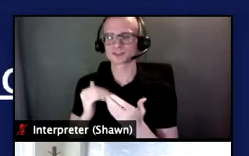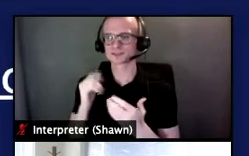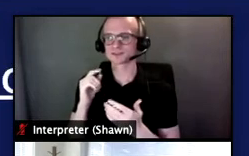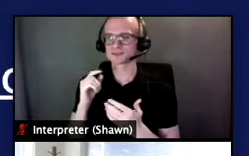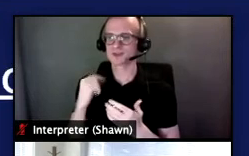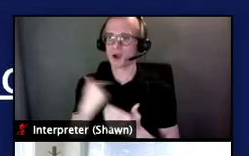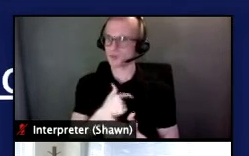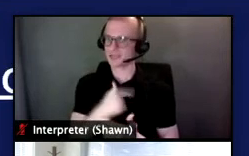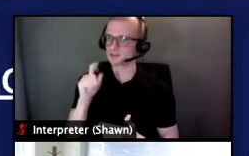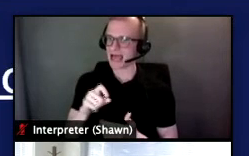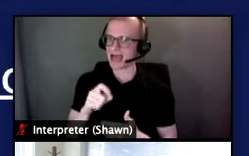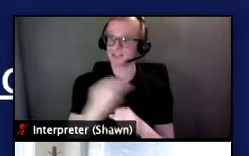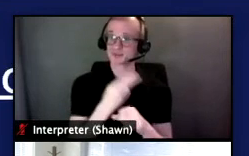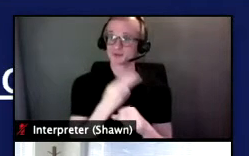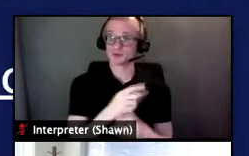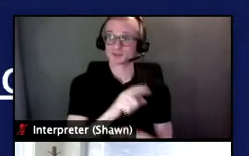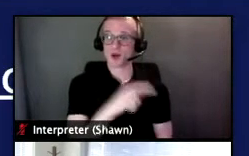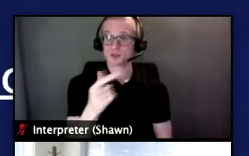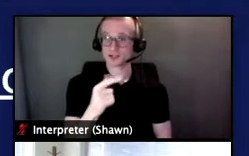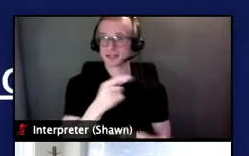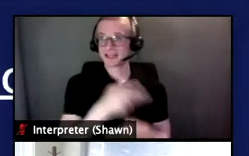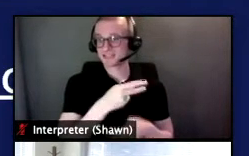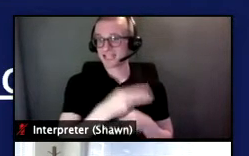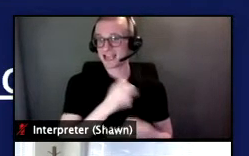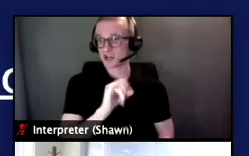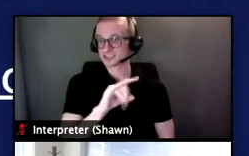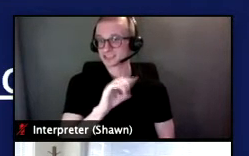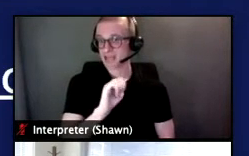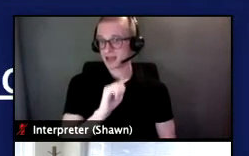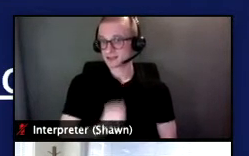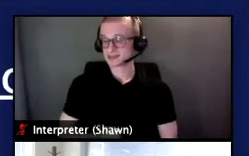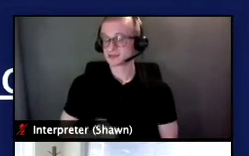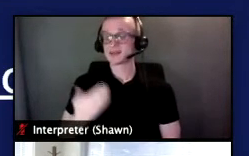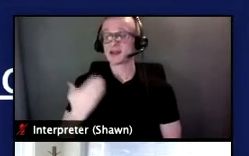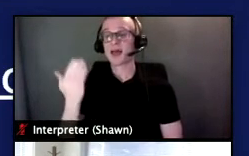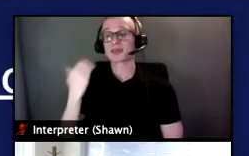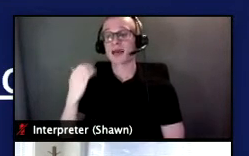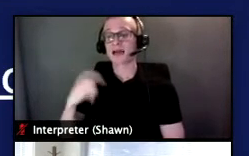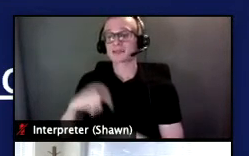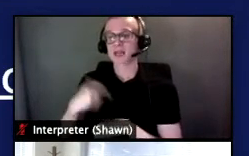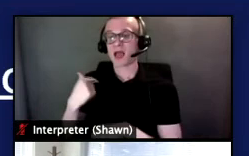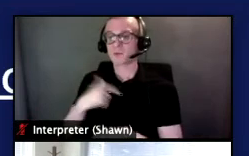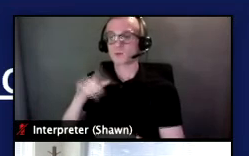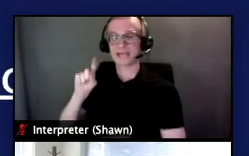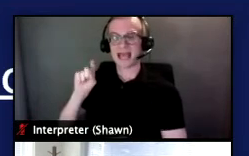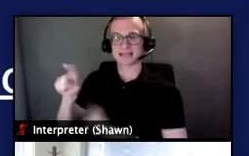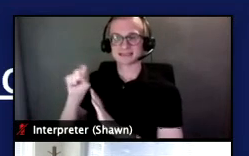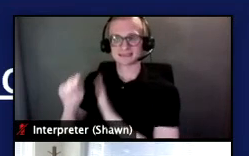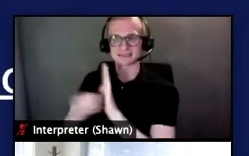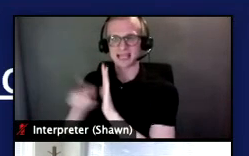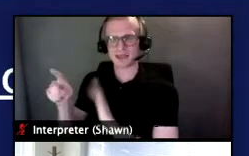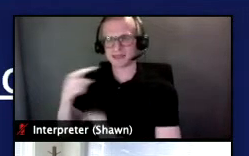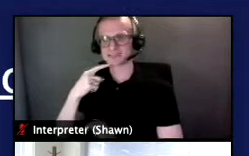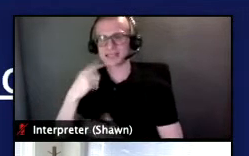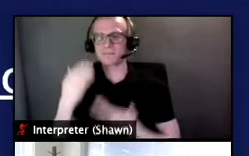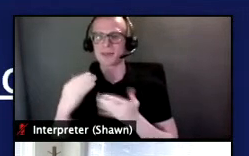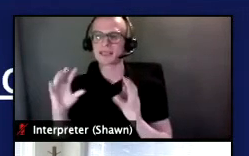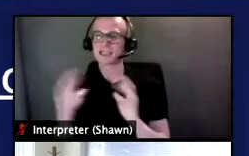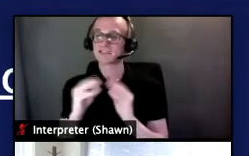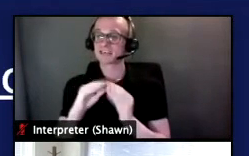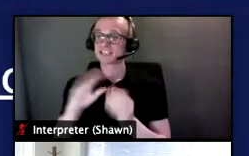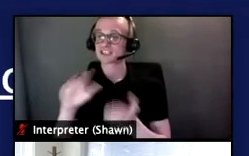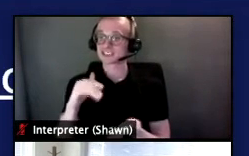system? And the last we talked to the state was that, places like the convention center was going to be for recovering